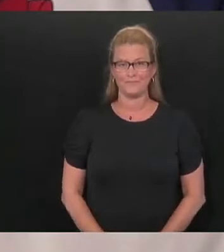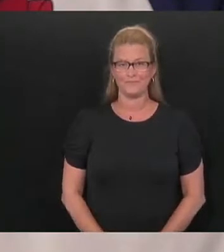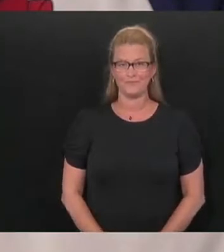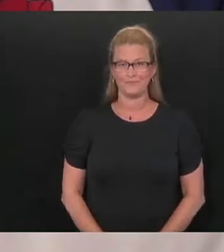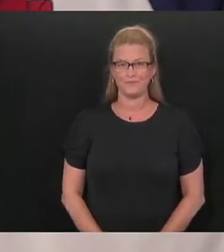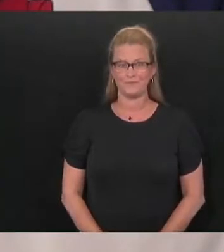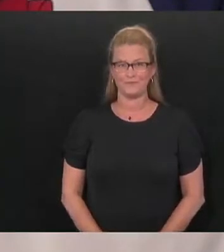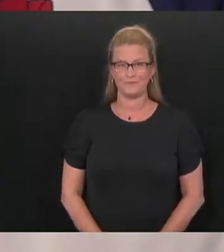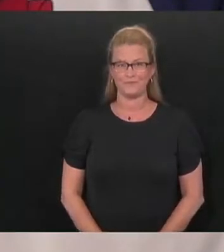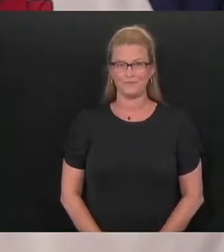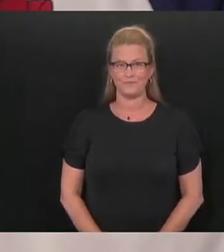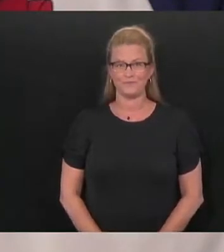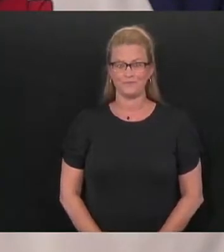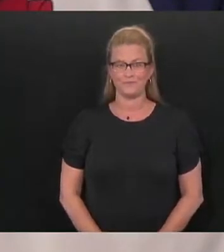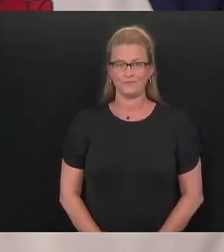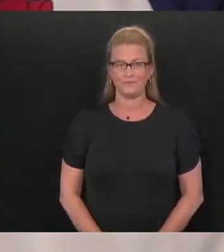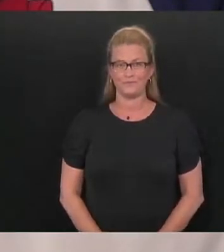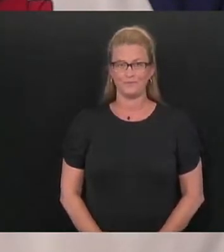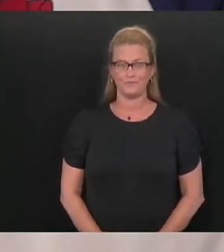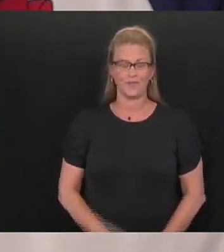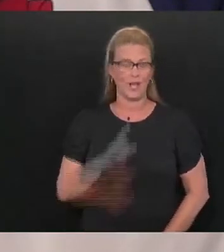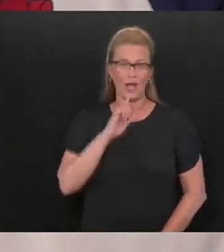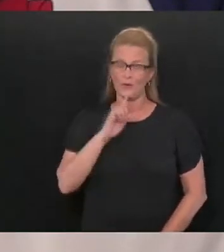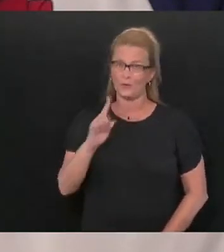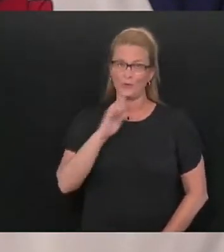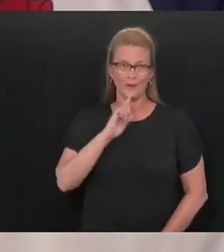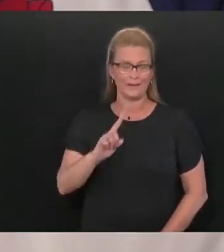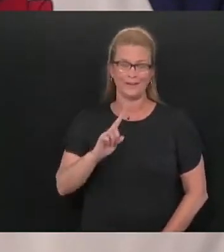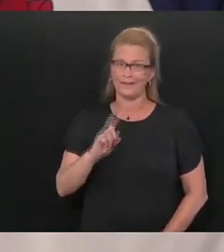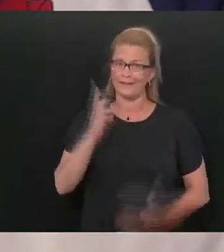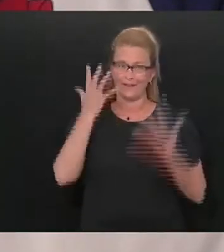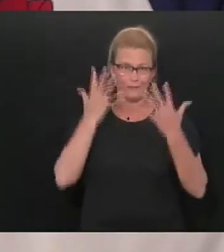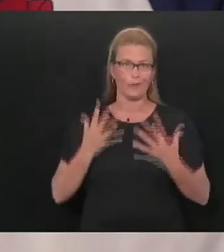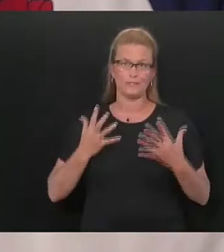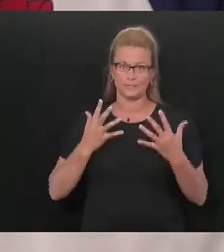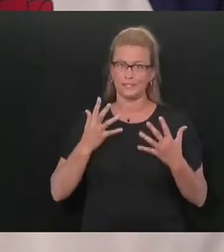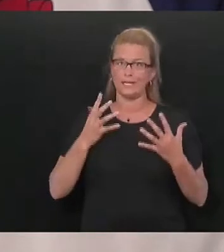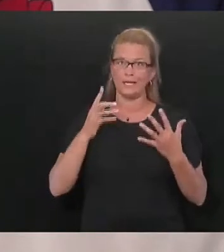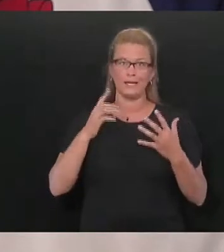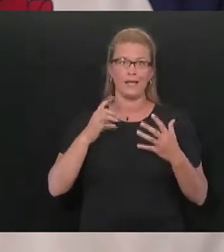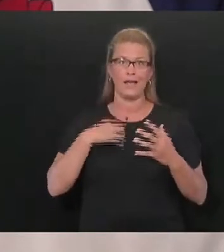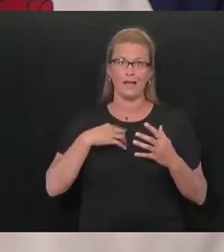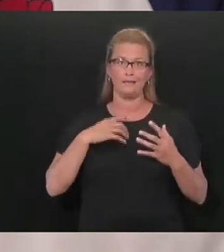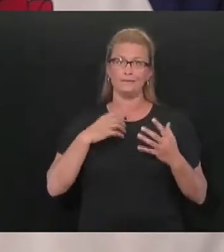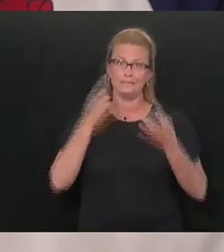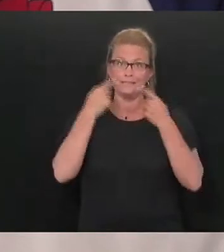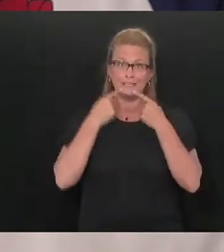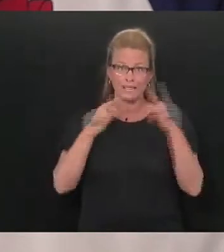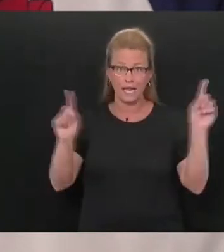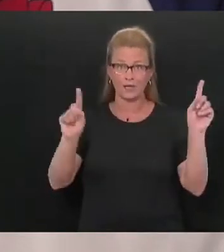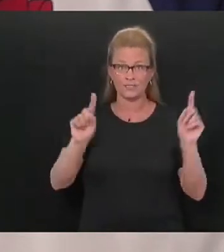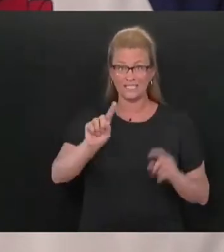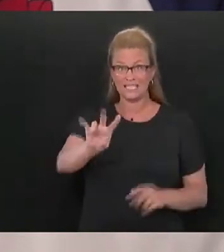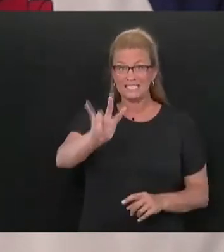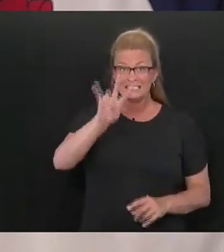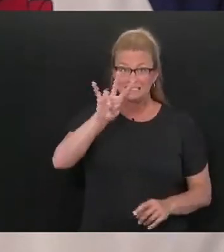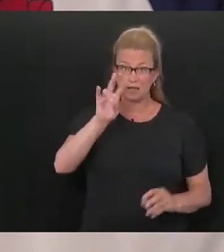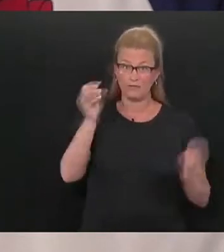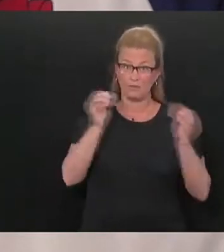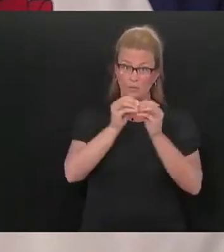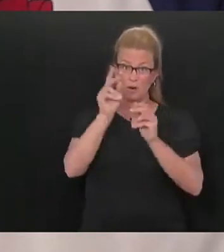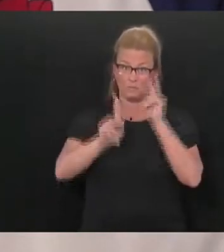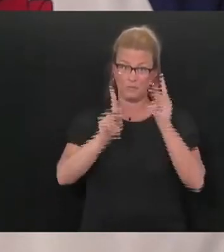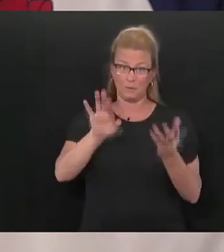Very reluctantly, I hate like crazy to start off and tell you we've lost seven more additional